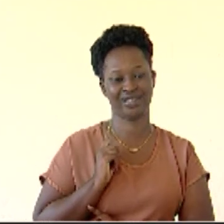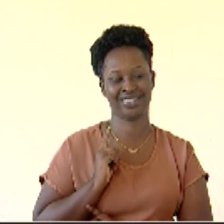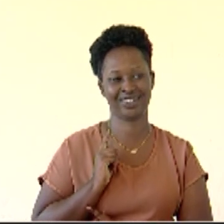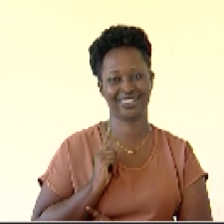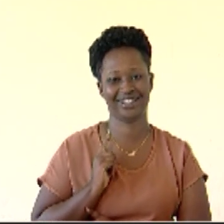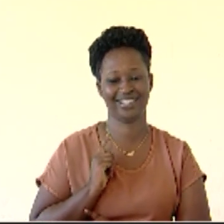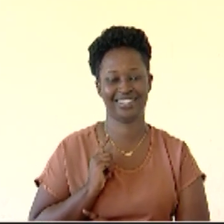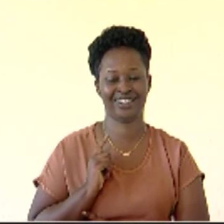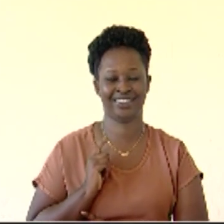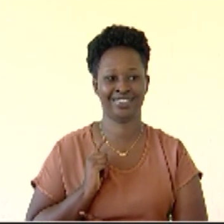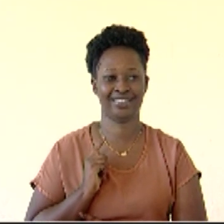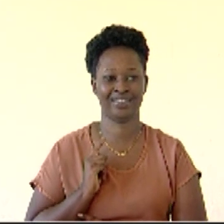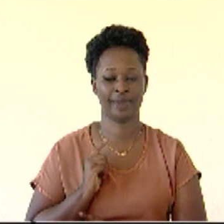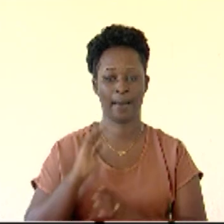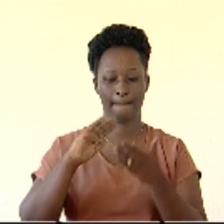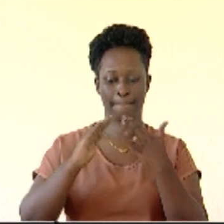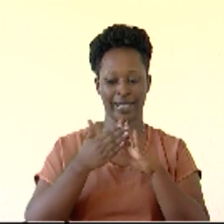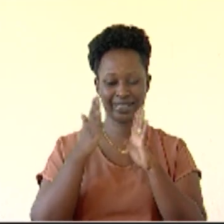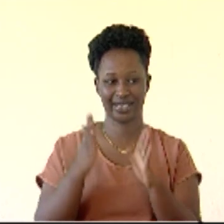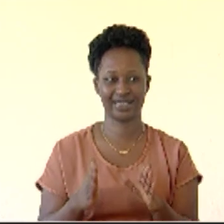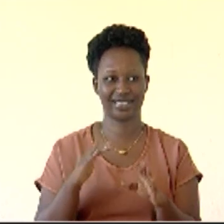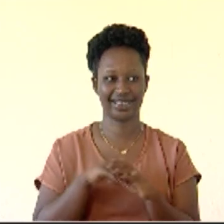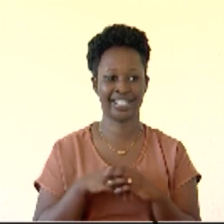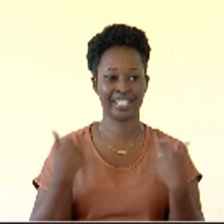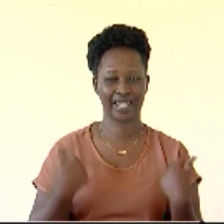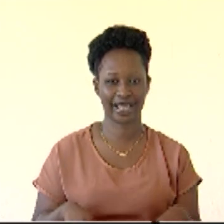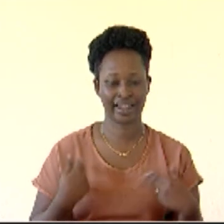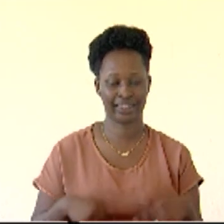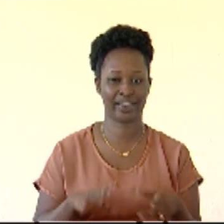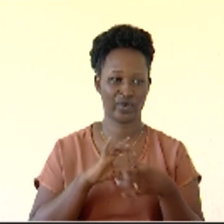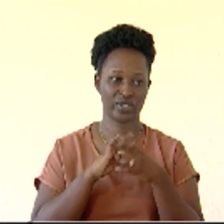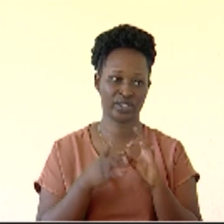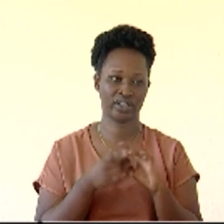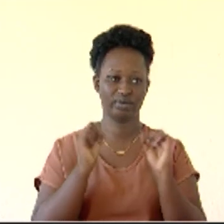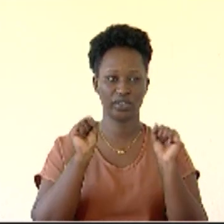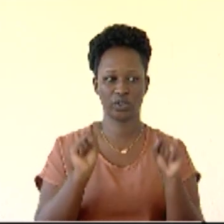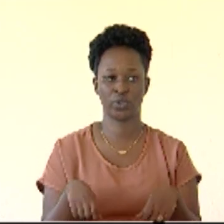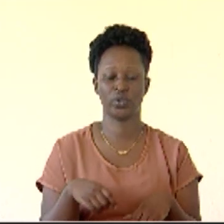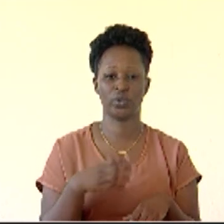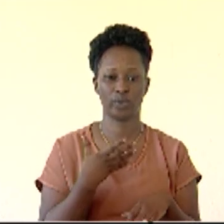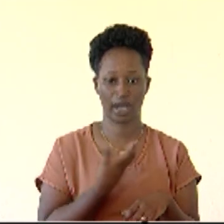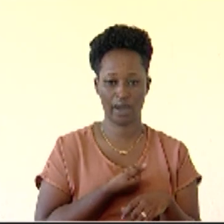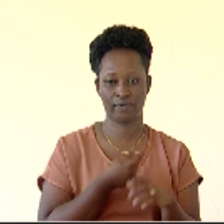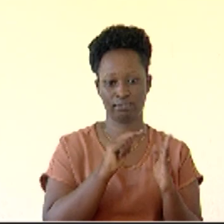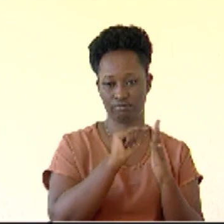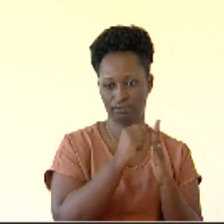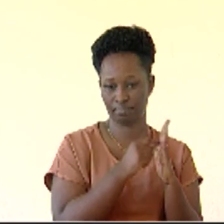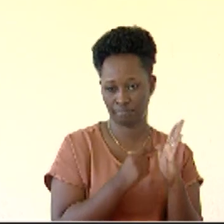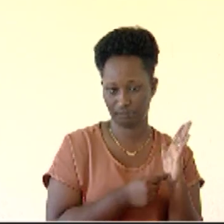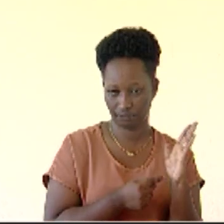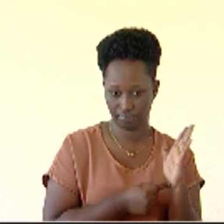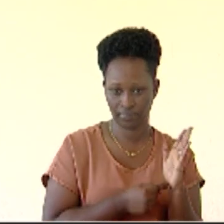All right? Partners in healthy relationship should have the following characteristics. What are the